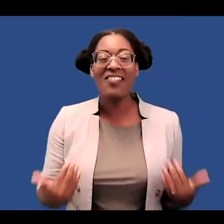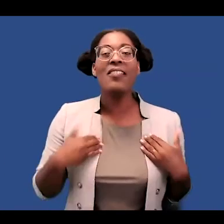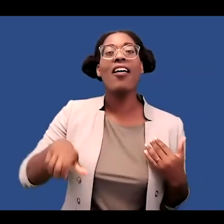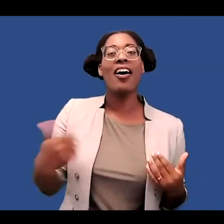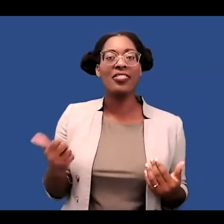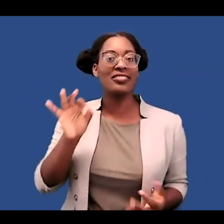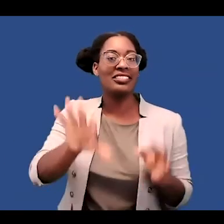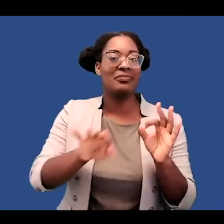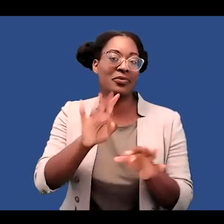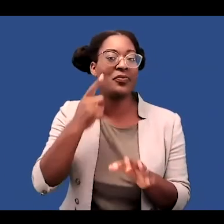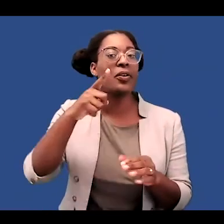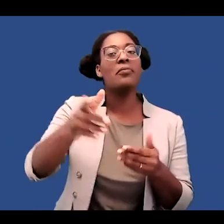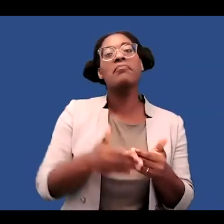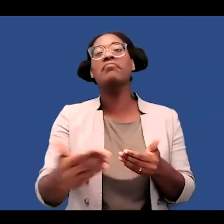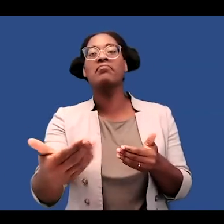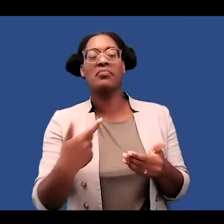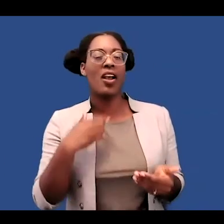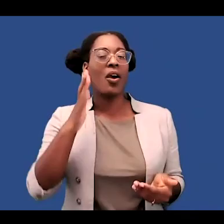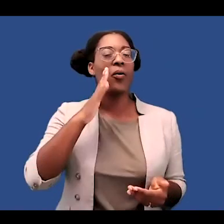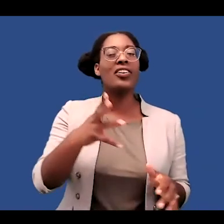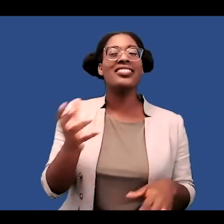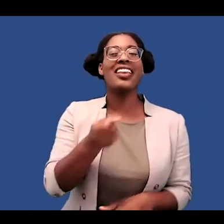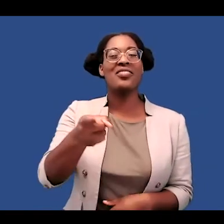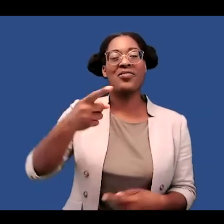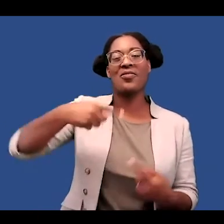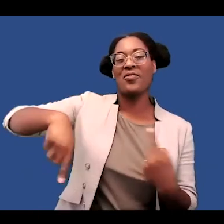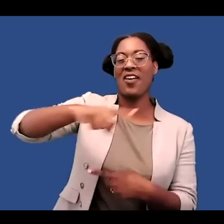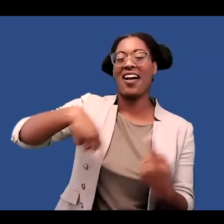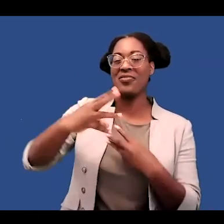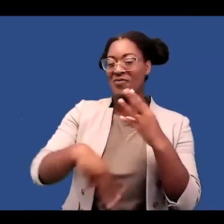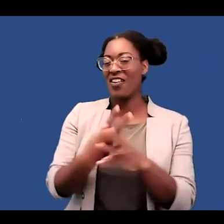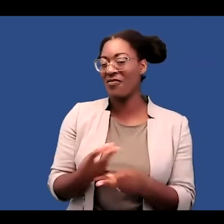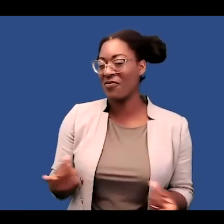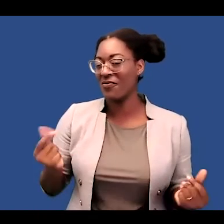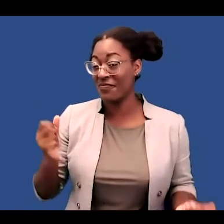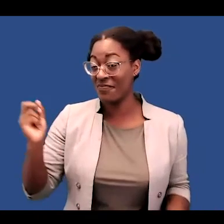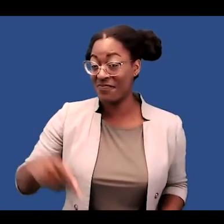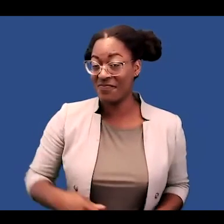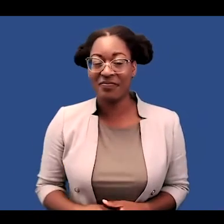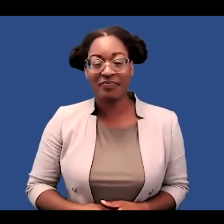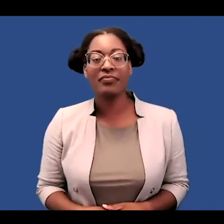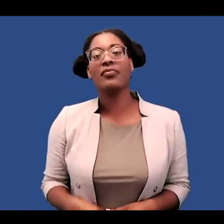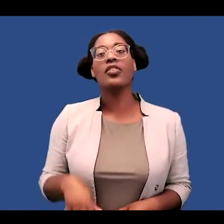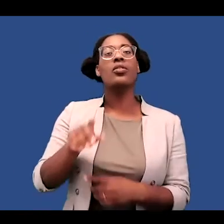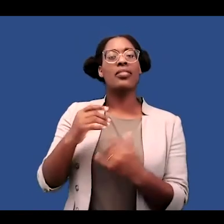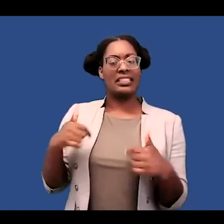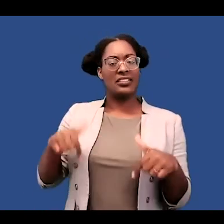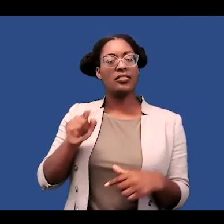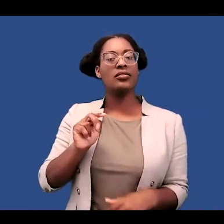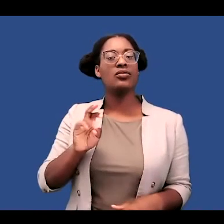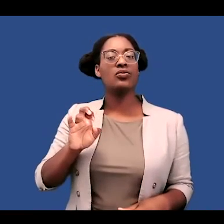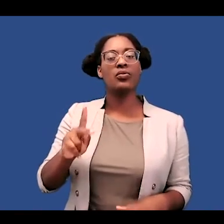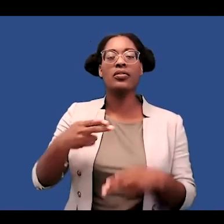move on and grow with, okay? Let me take you around the world real quick. The around the world trick. So